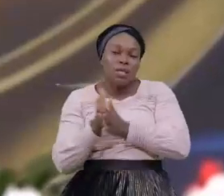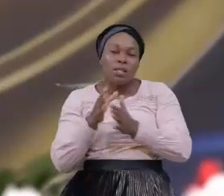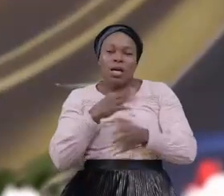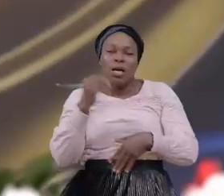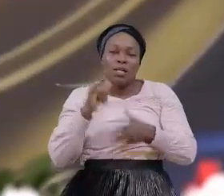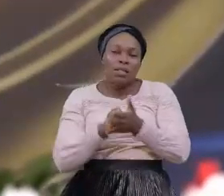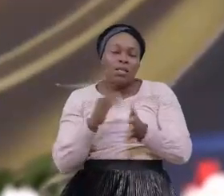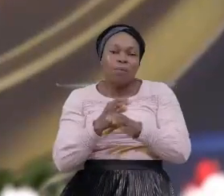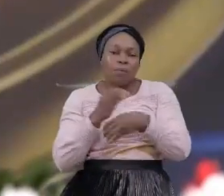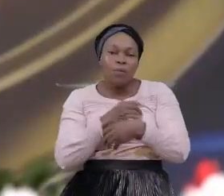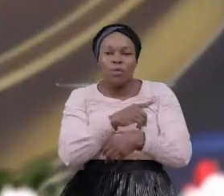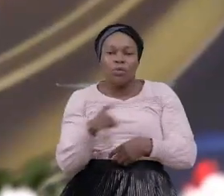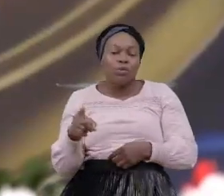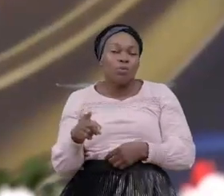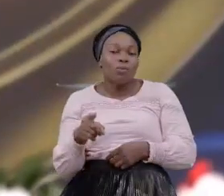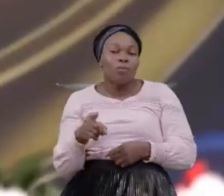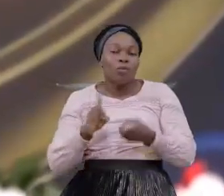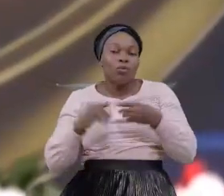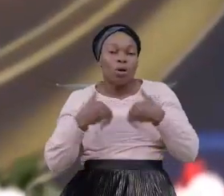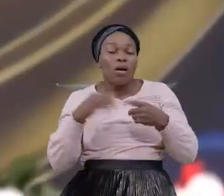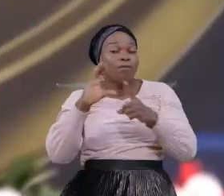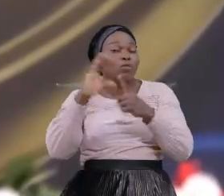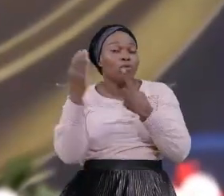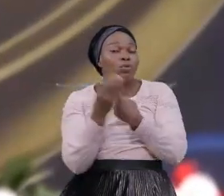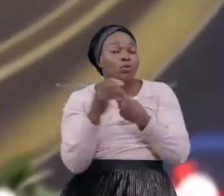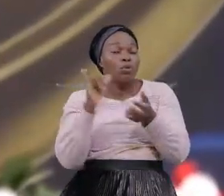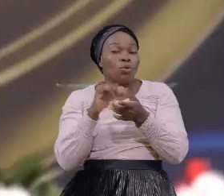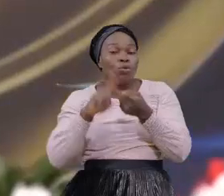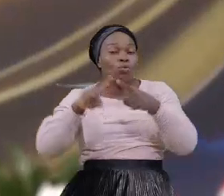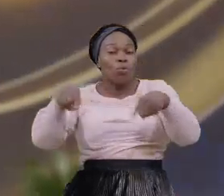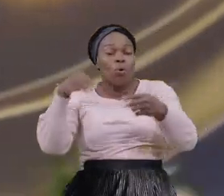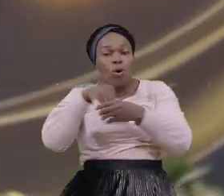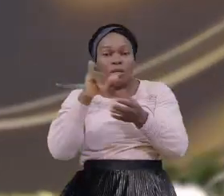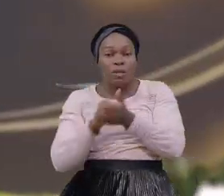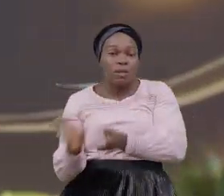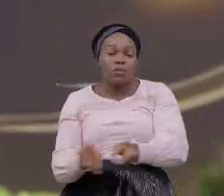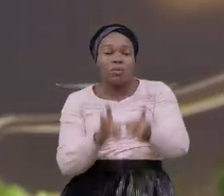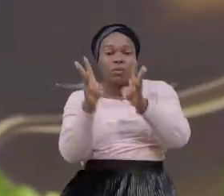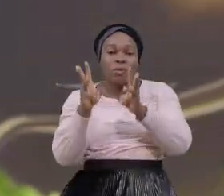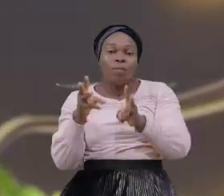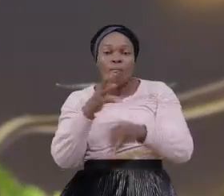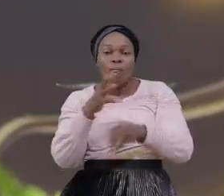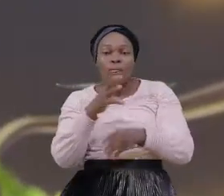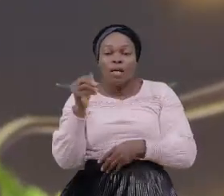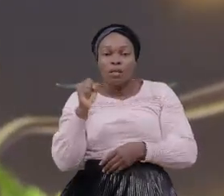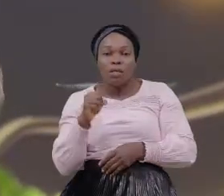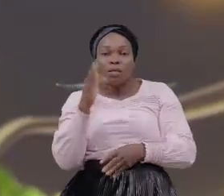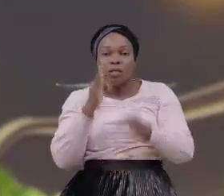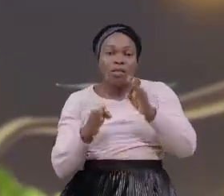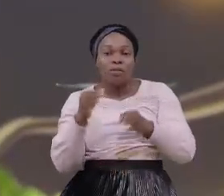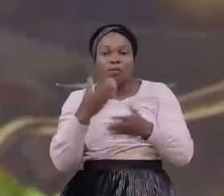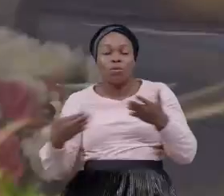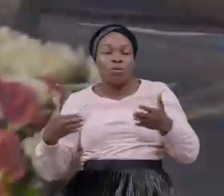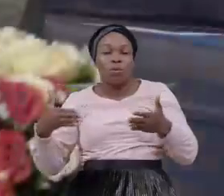you to always go in that direction. It says, if something new is going to take place,